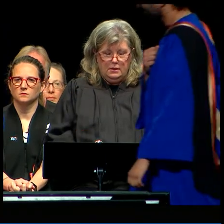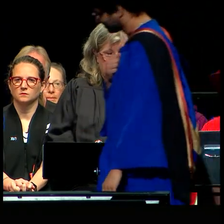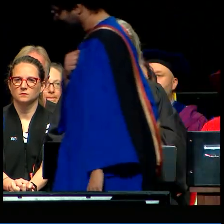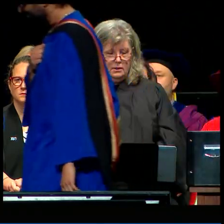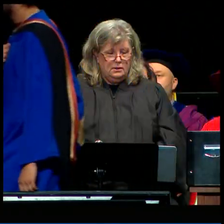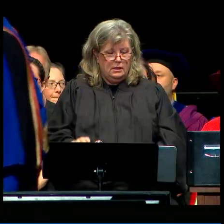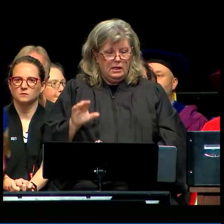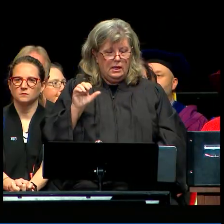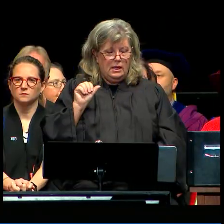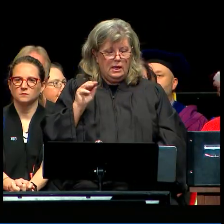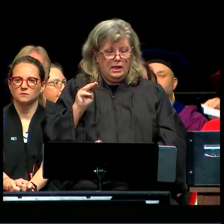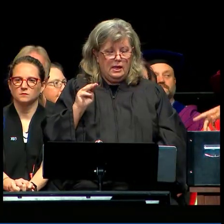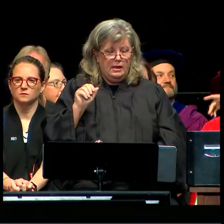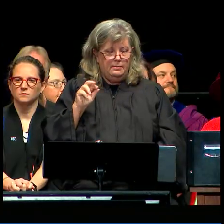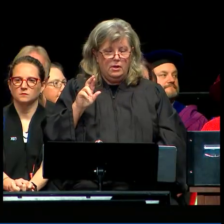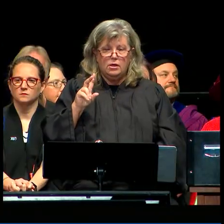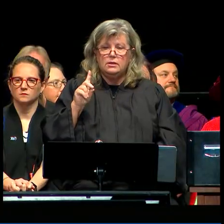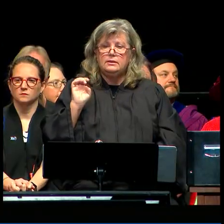Amardeep Singh.